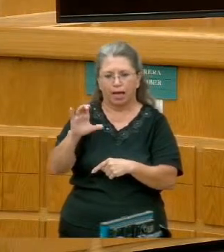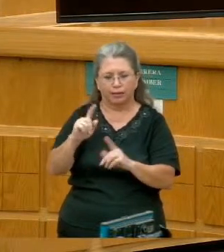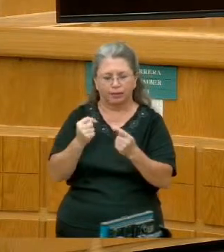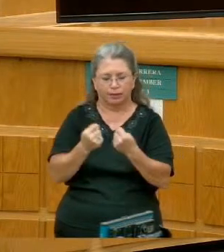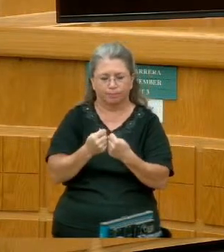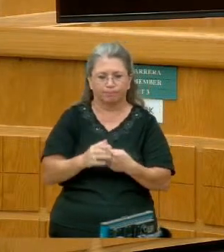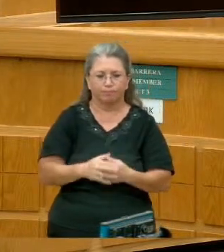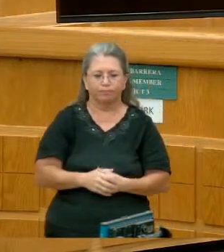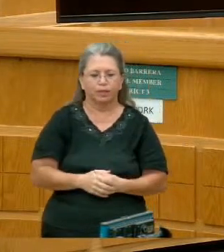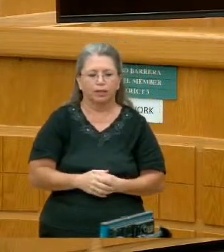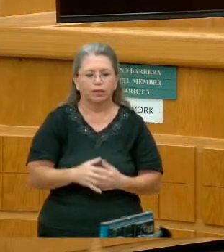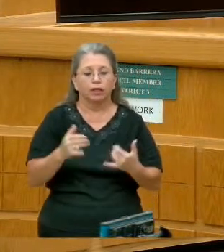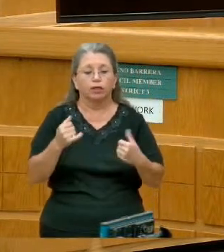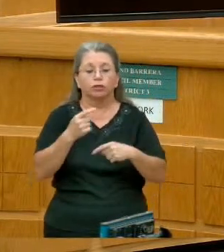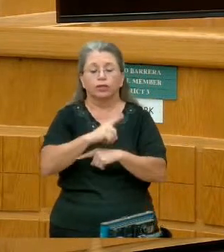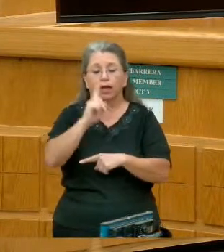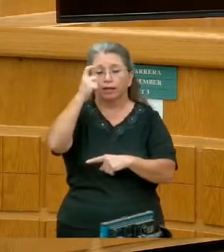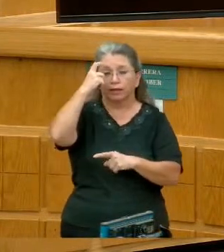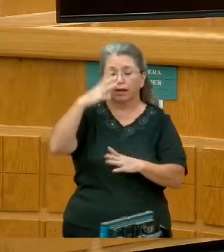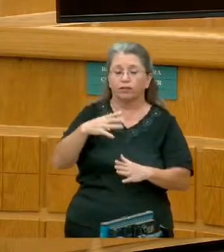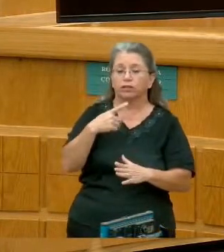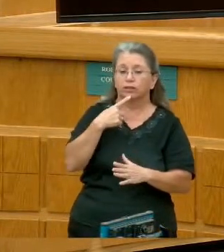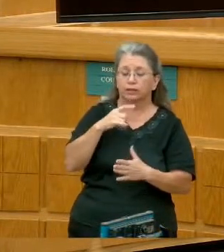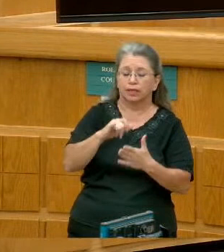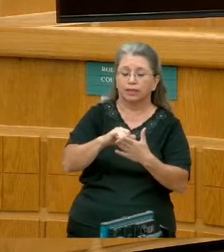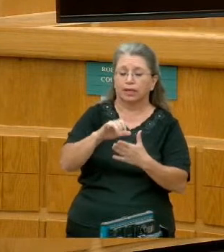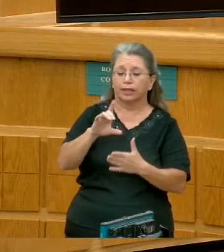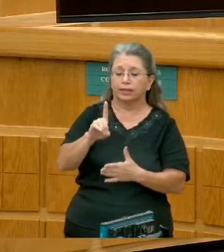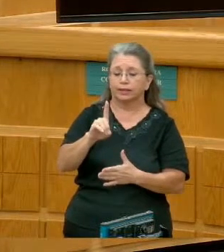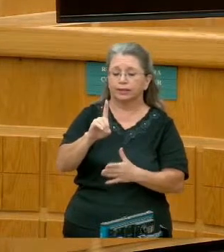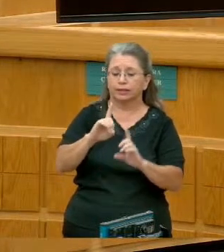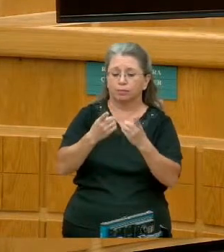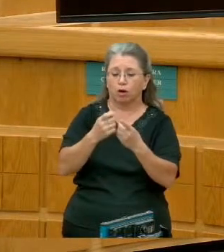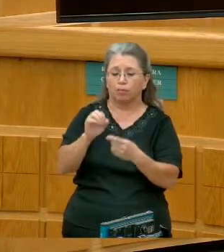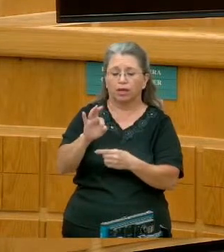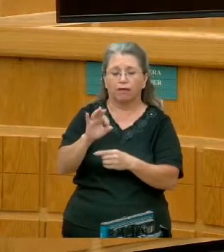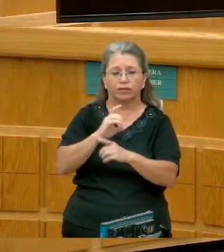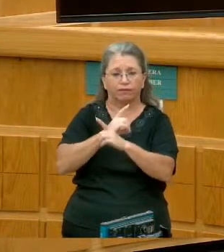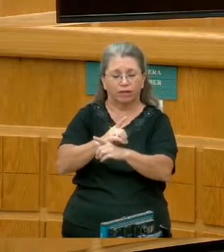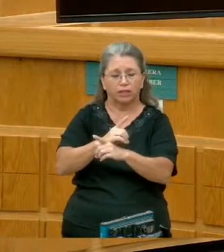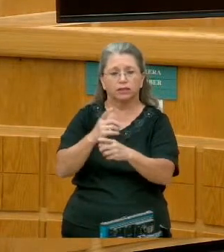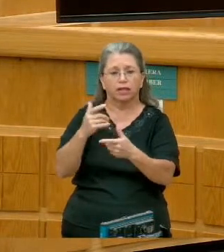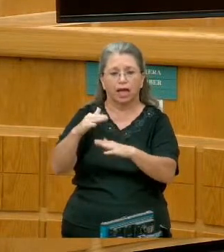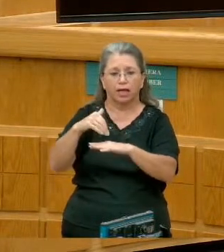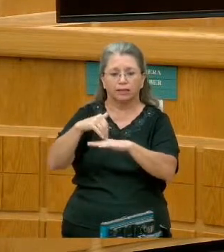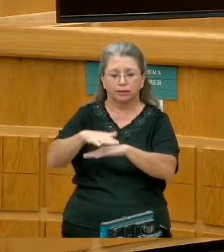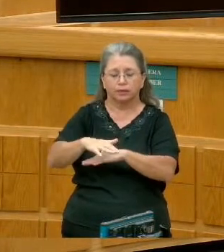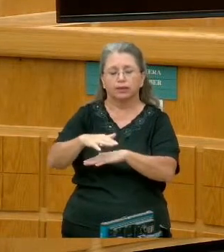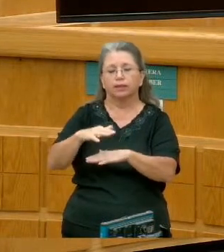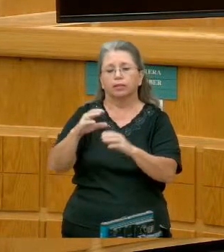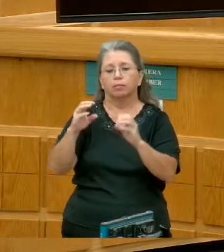of Defense, the DoD, has activated additional United States Army Urban Augmentation Medical Task